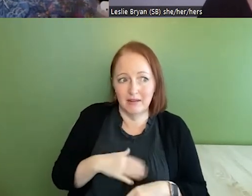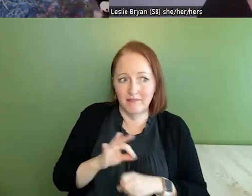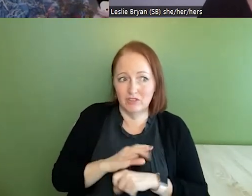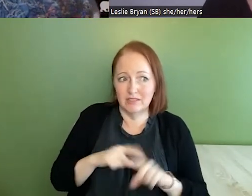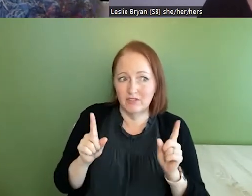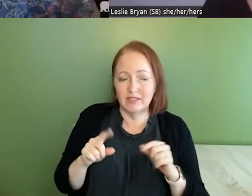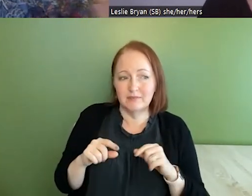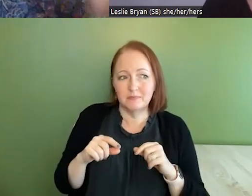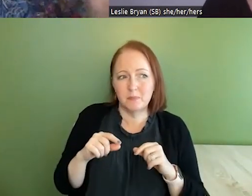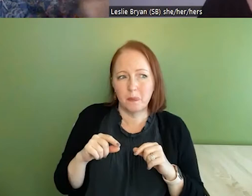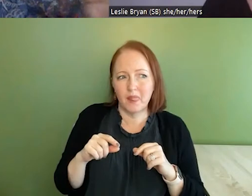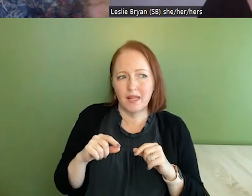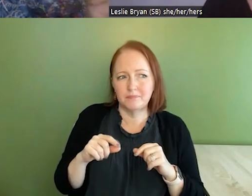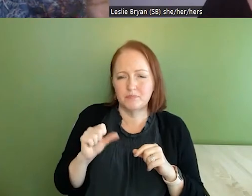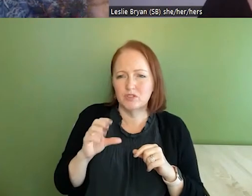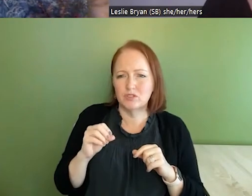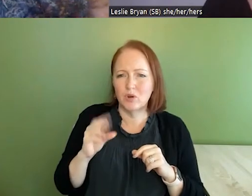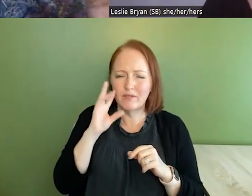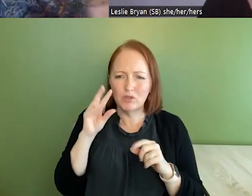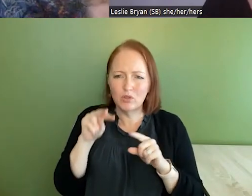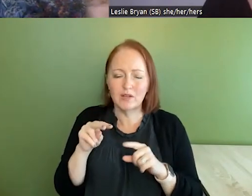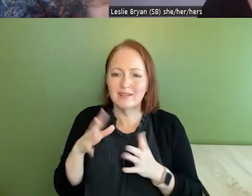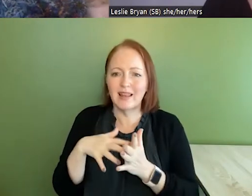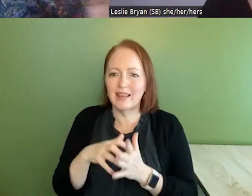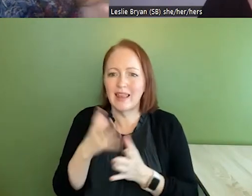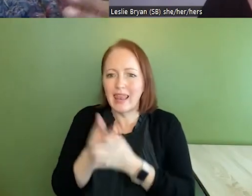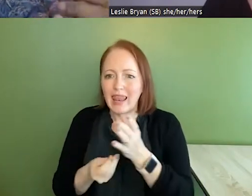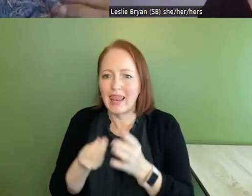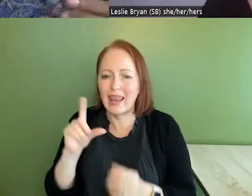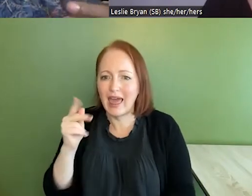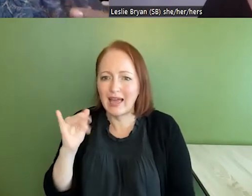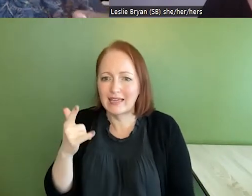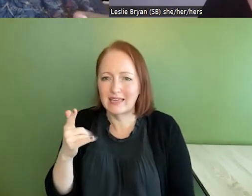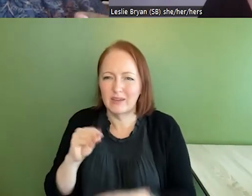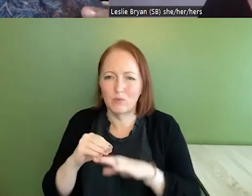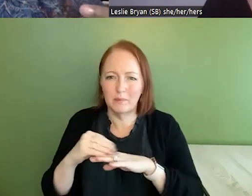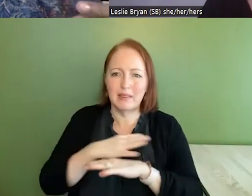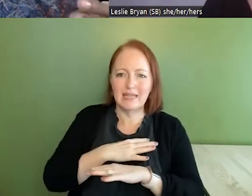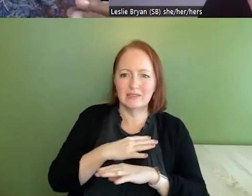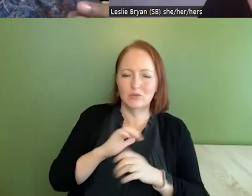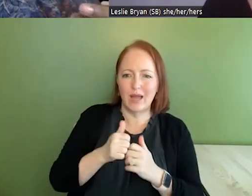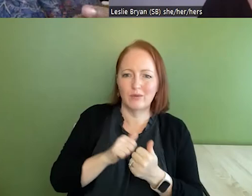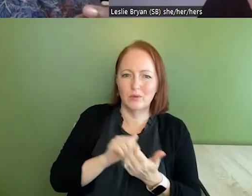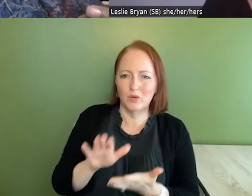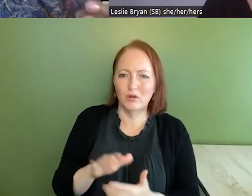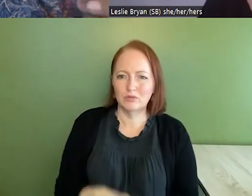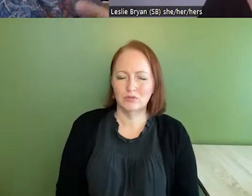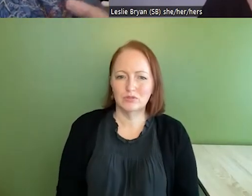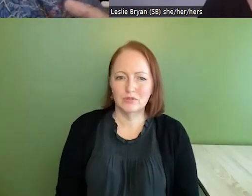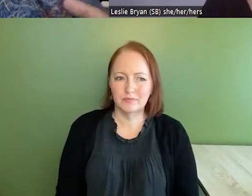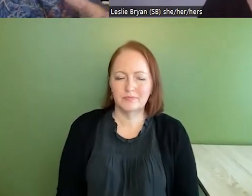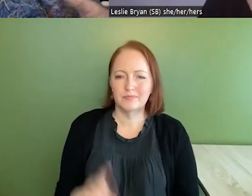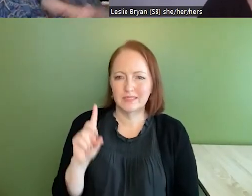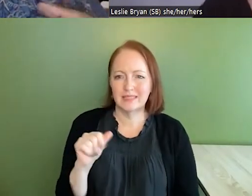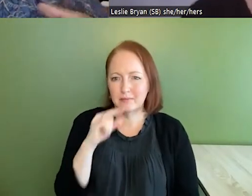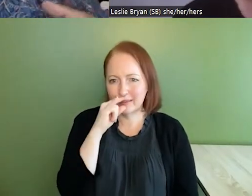this perspective, a lens of lacking, it will bleed into how you approach disabled